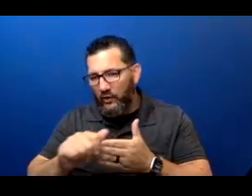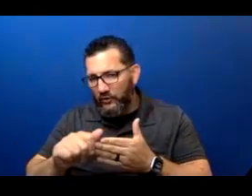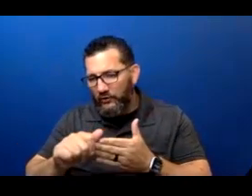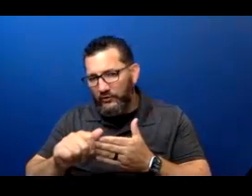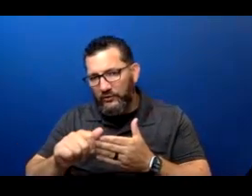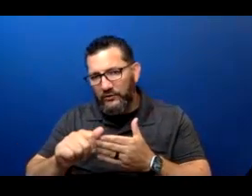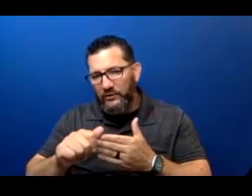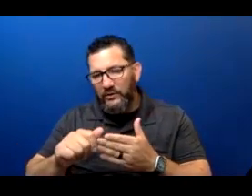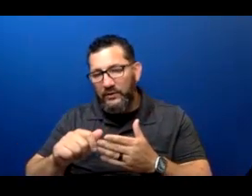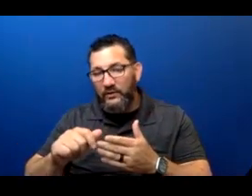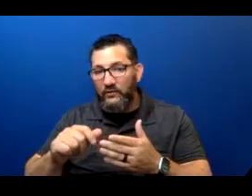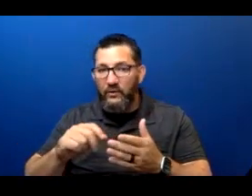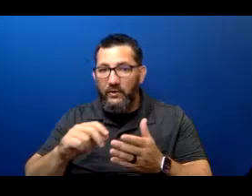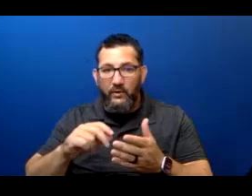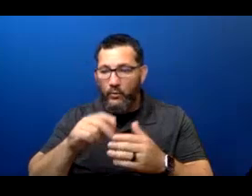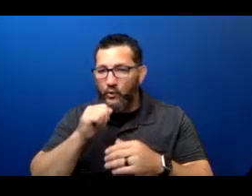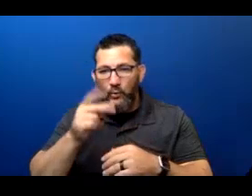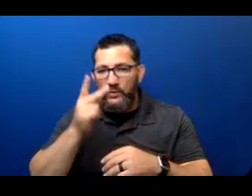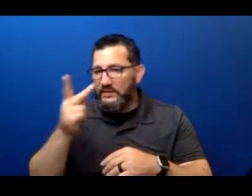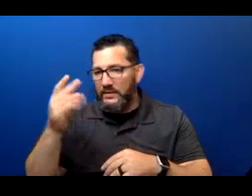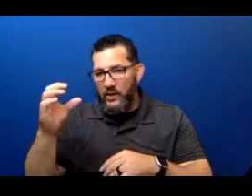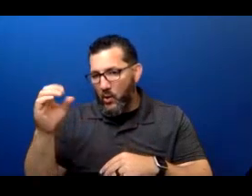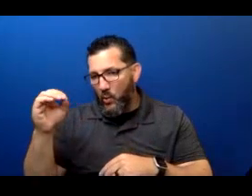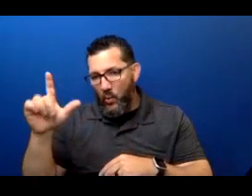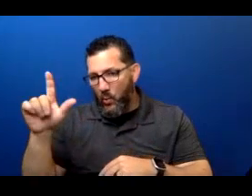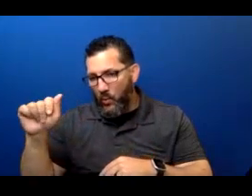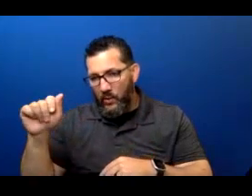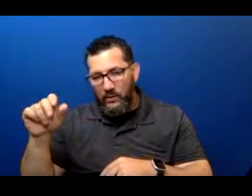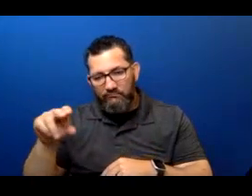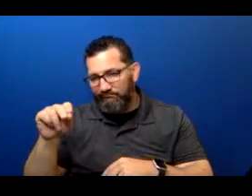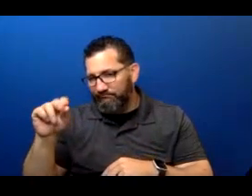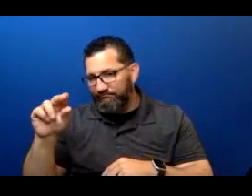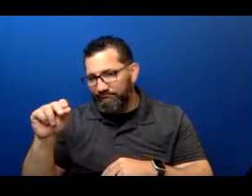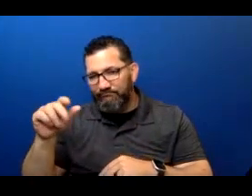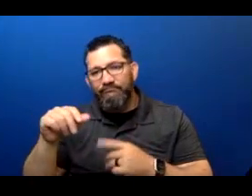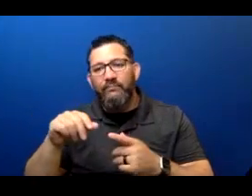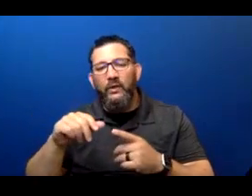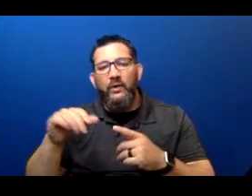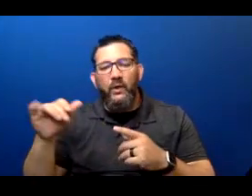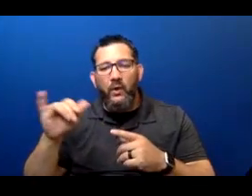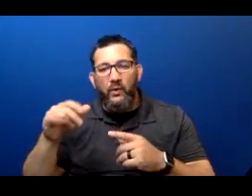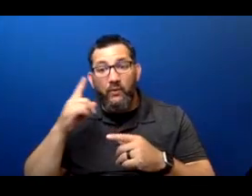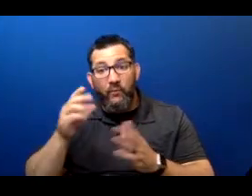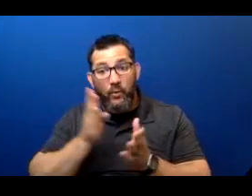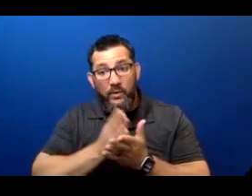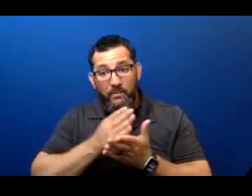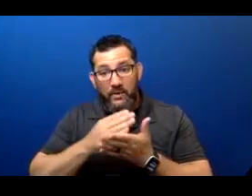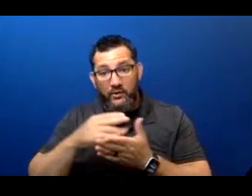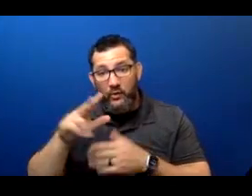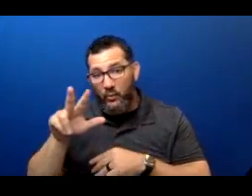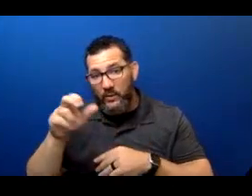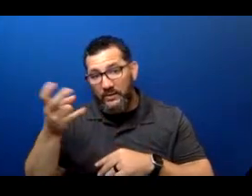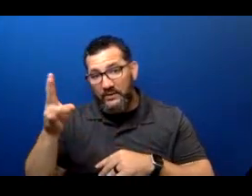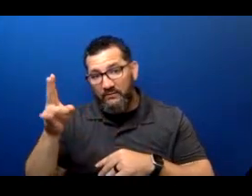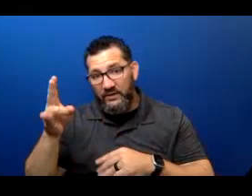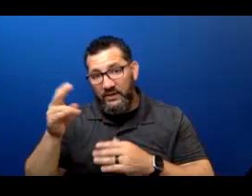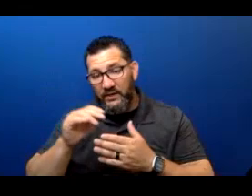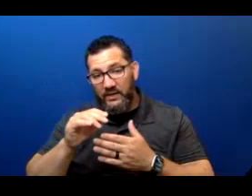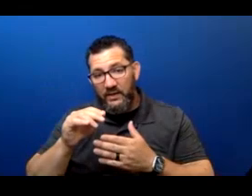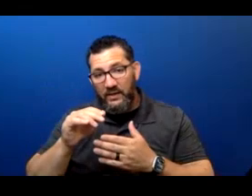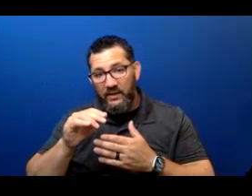way of, say, a cost of living increase to your reference point. And as far as the budget of 317,000 for